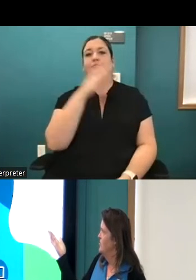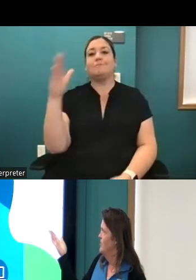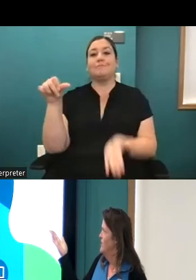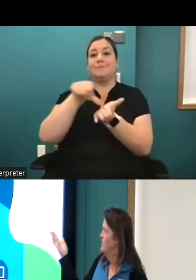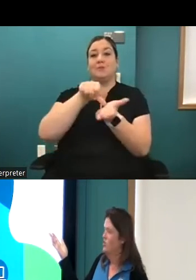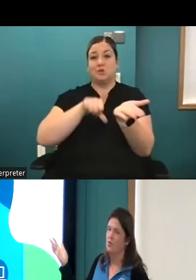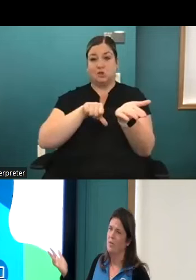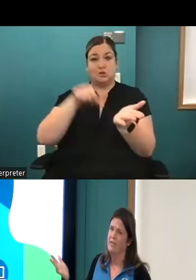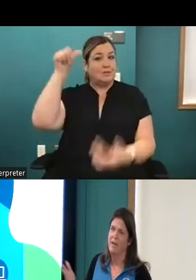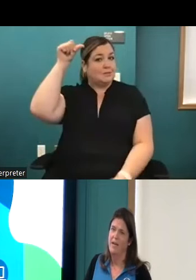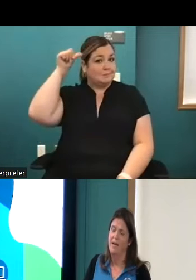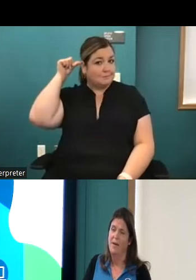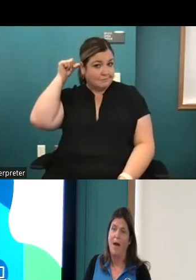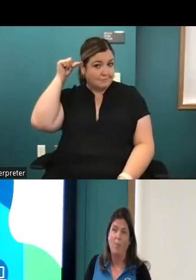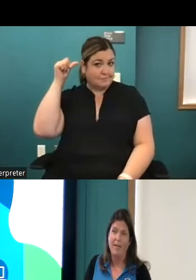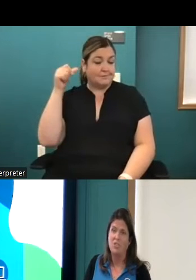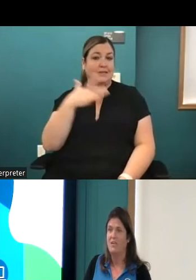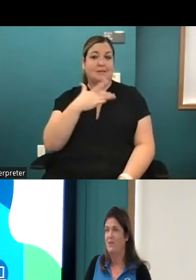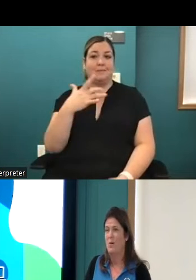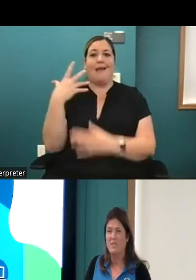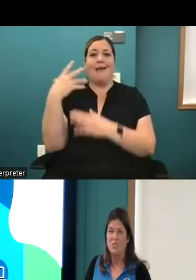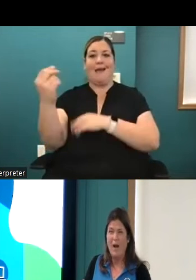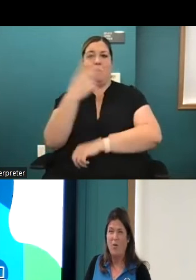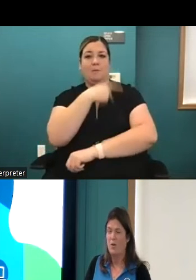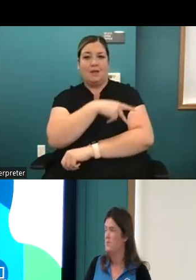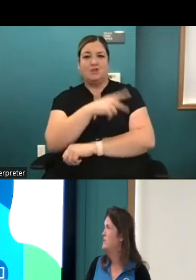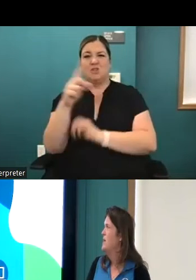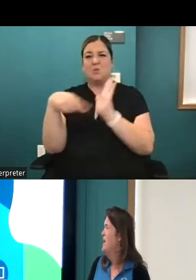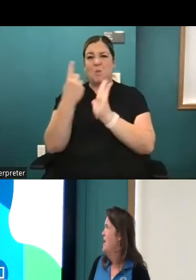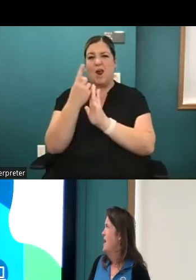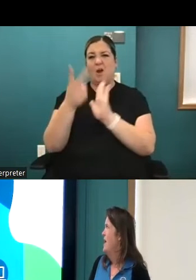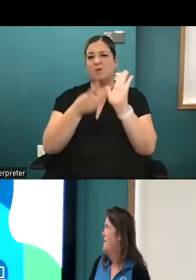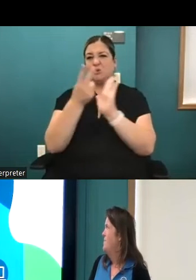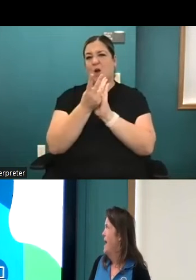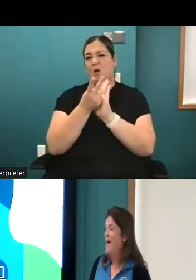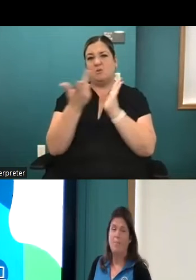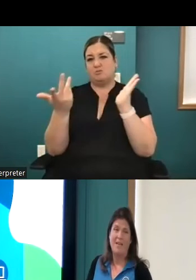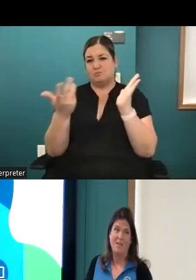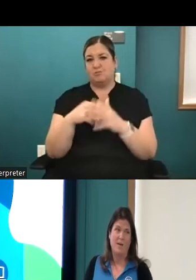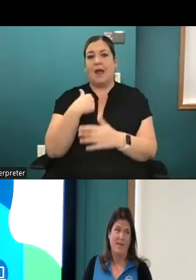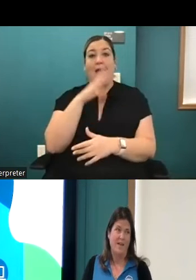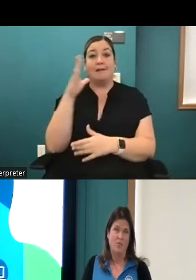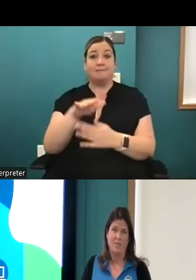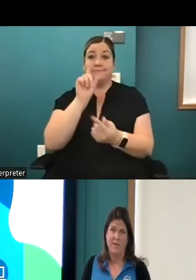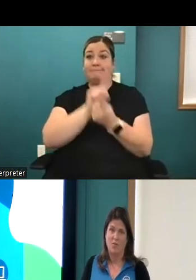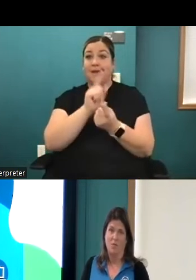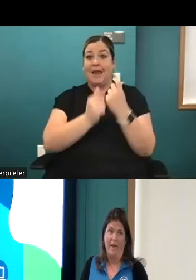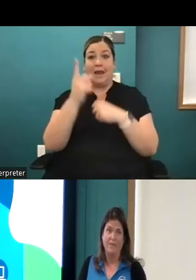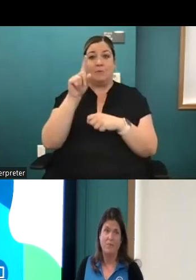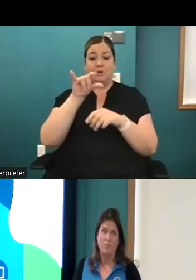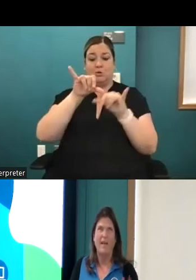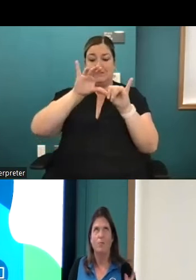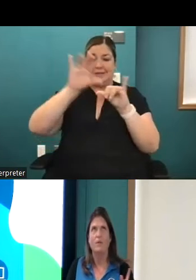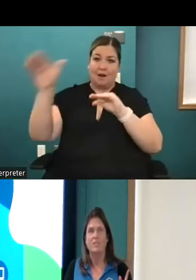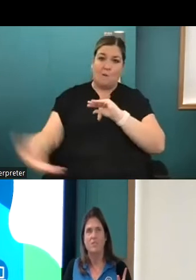the surgery that's generally done outpatient, 1 to 2 hours. I haven't met anyone yet who stayed